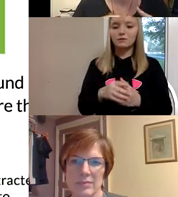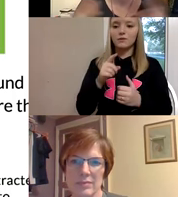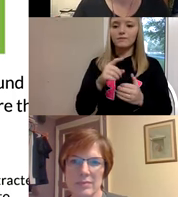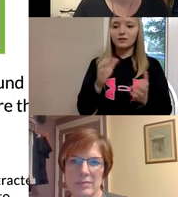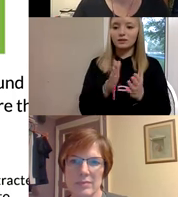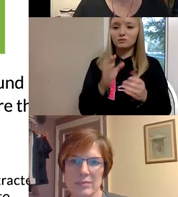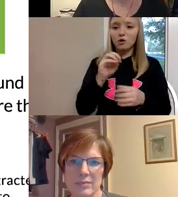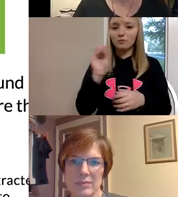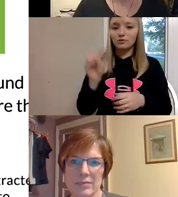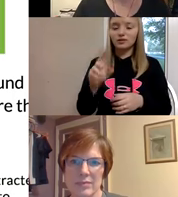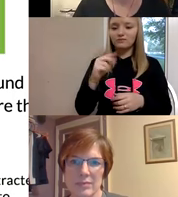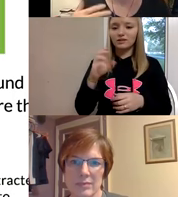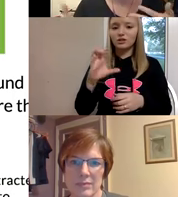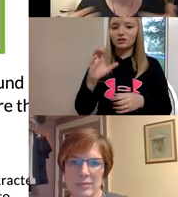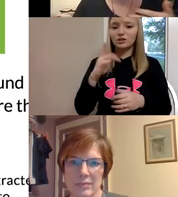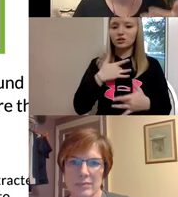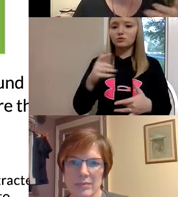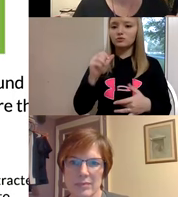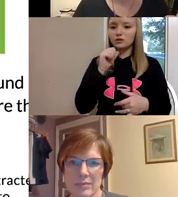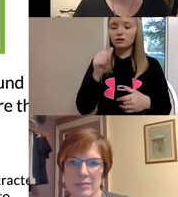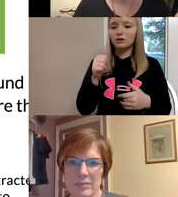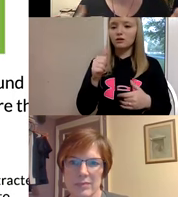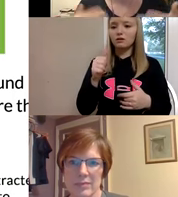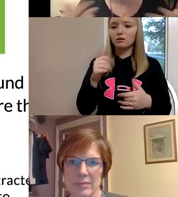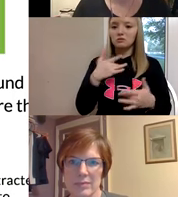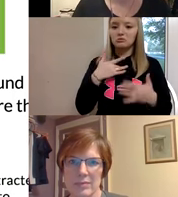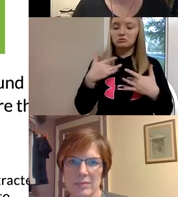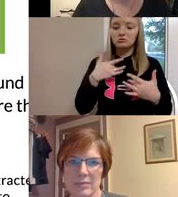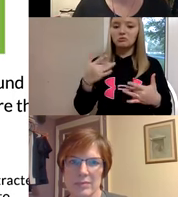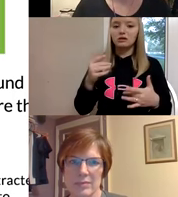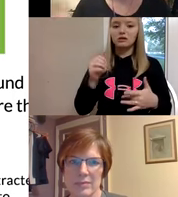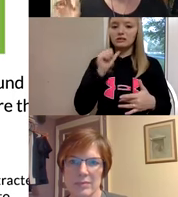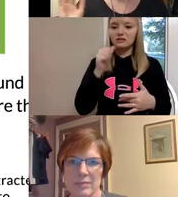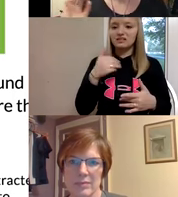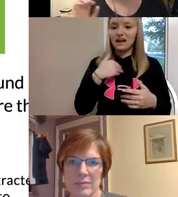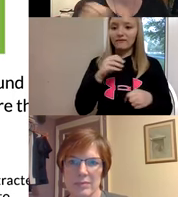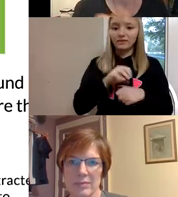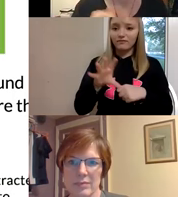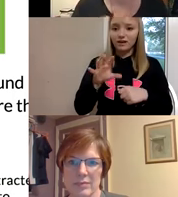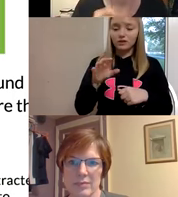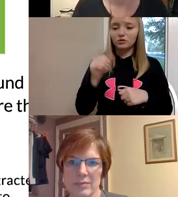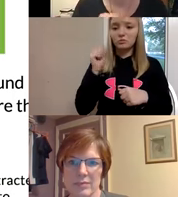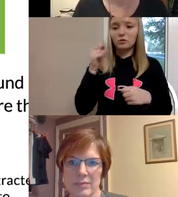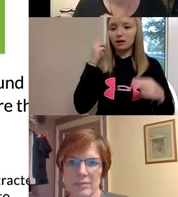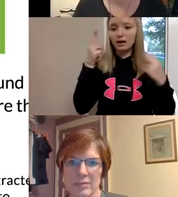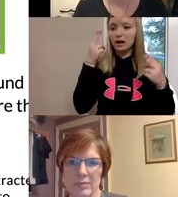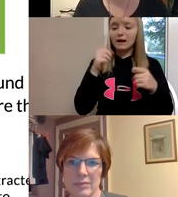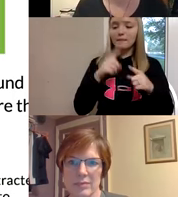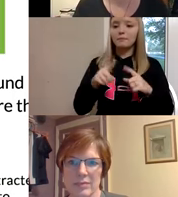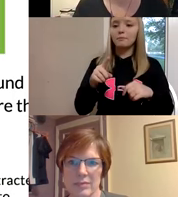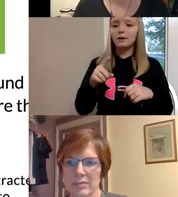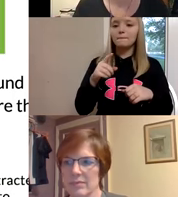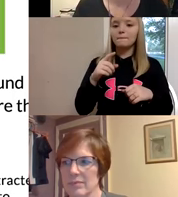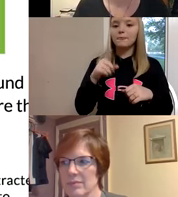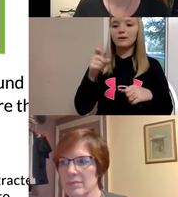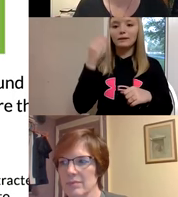usually not a concern. It usually doesn't have an effect on the body, so you won't get high on it. But it is always something to be aware of for